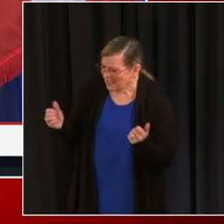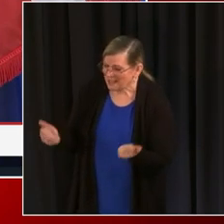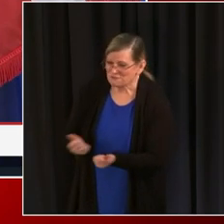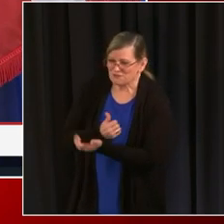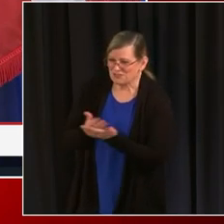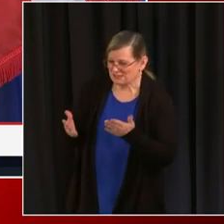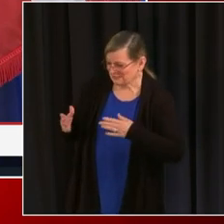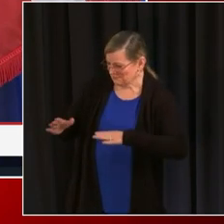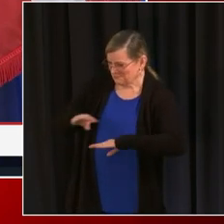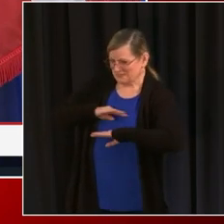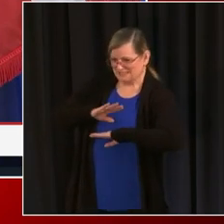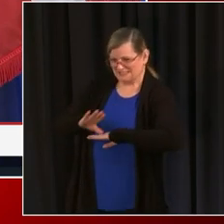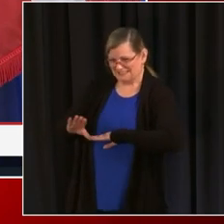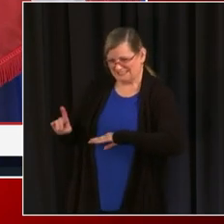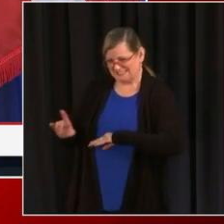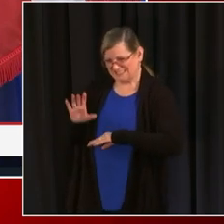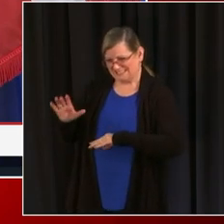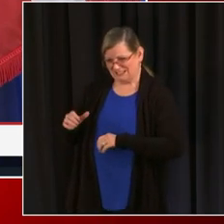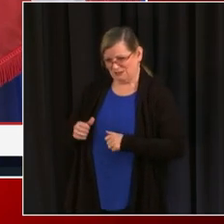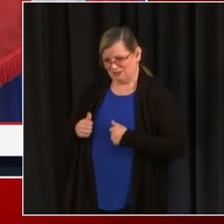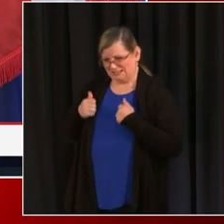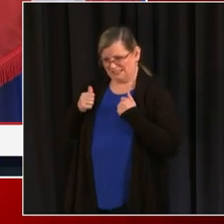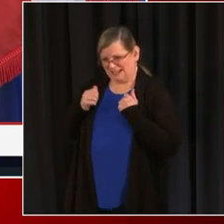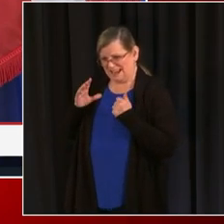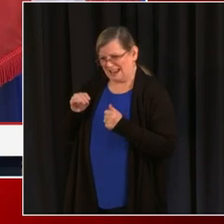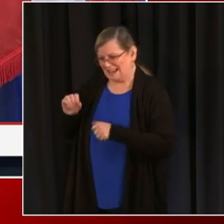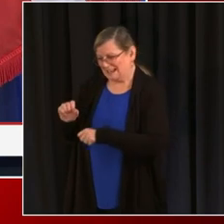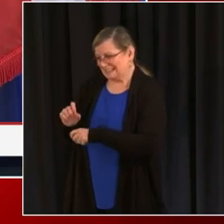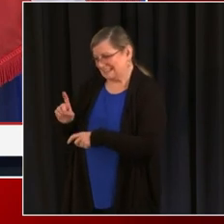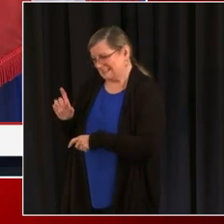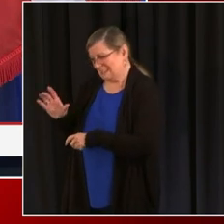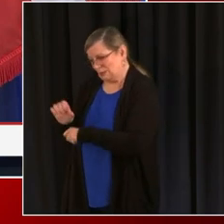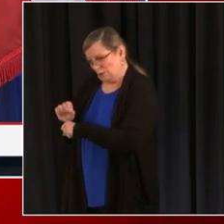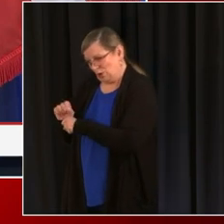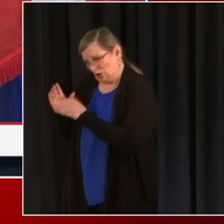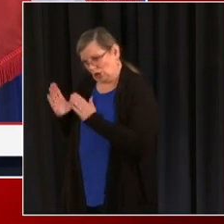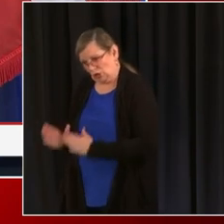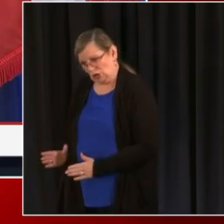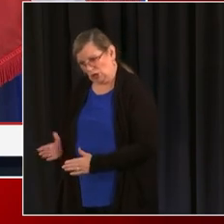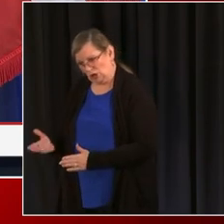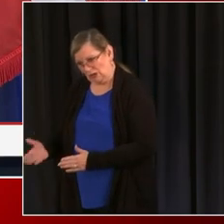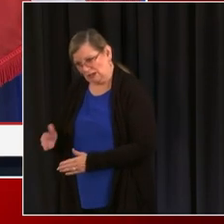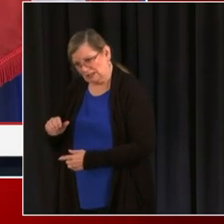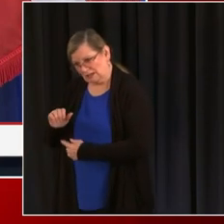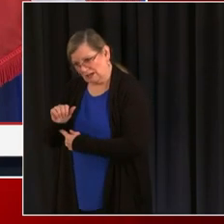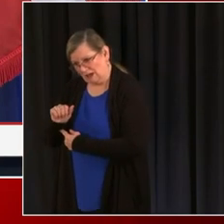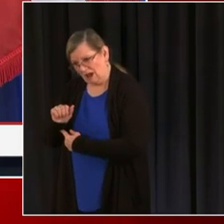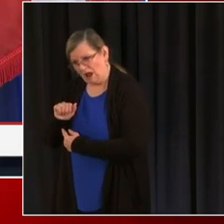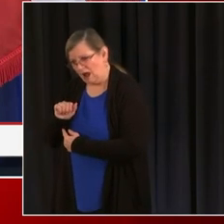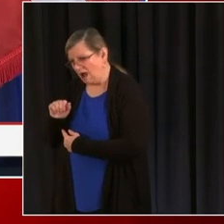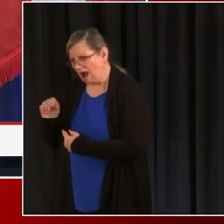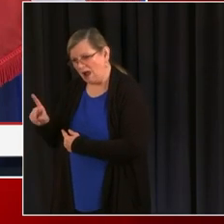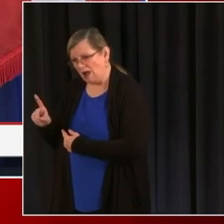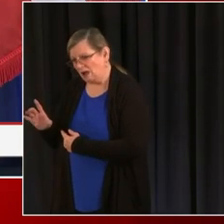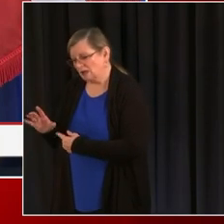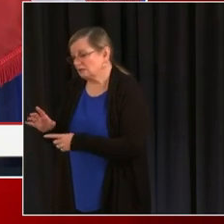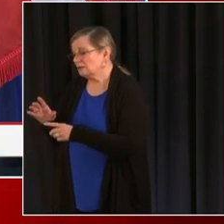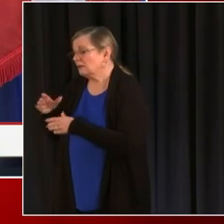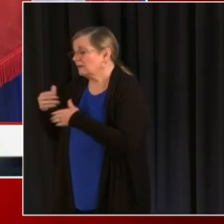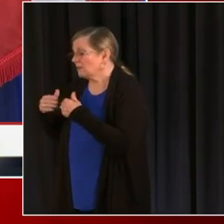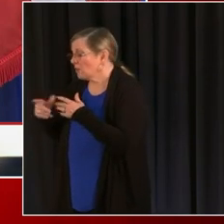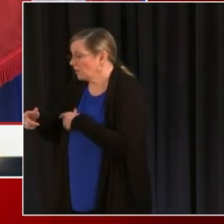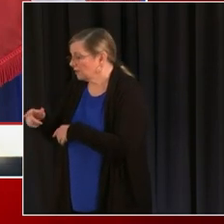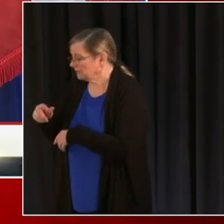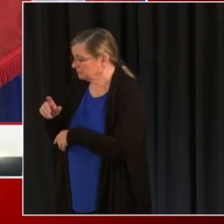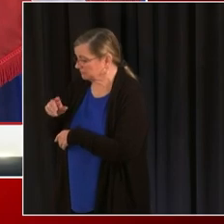in communicating and getting out the best information that we can. But if a resident asks, why are